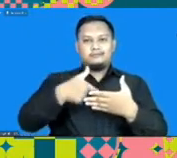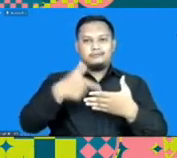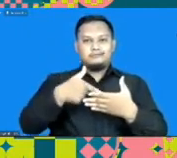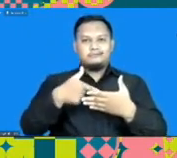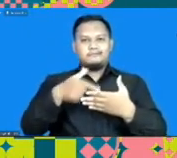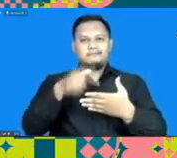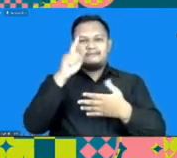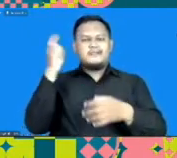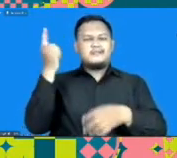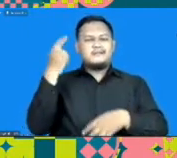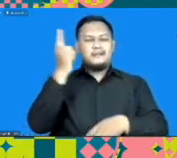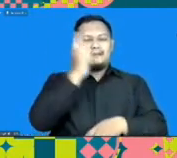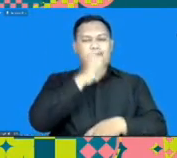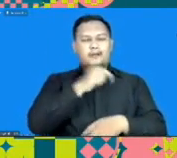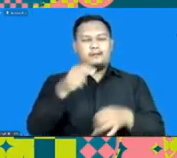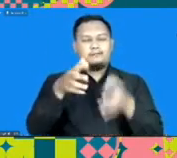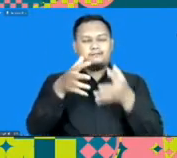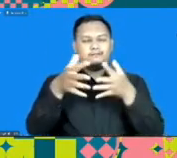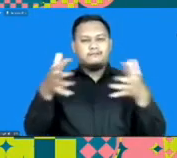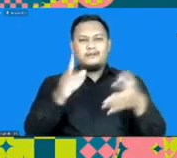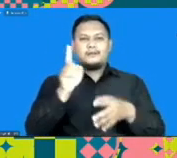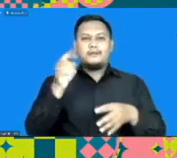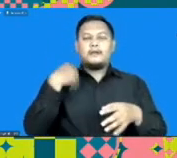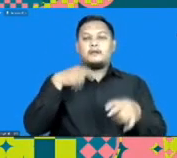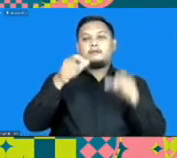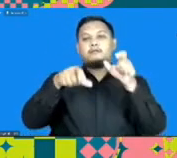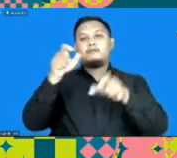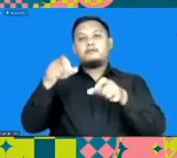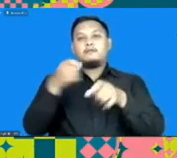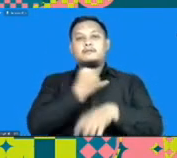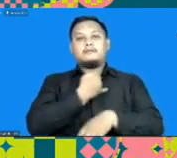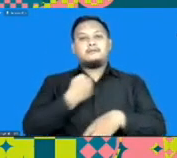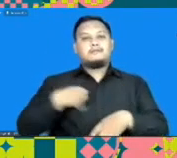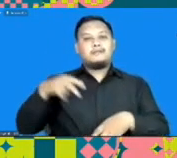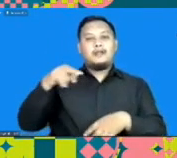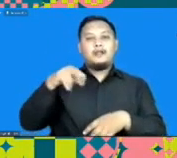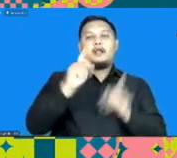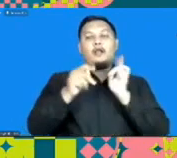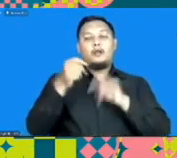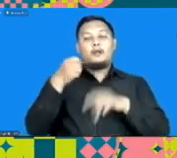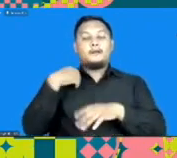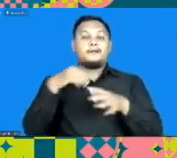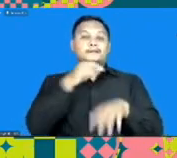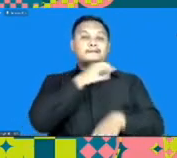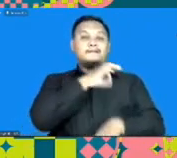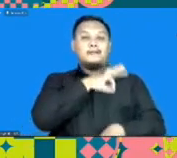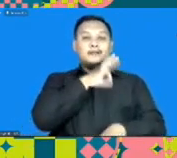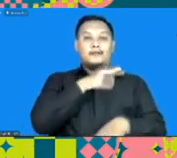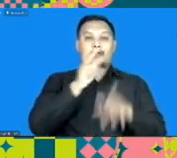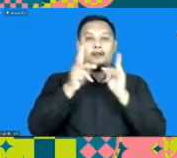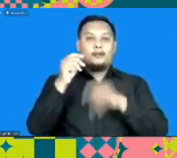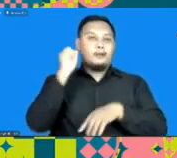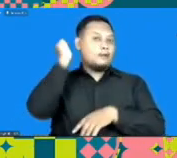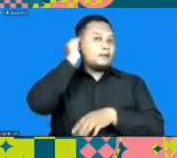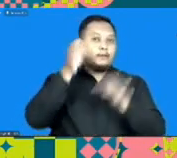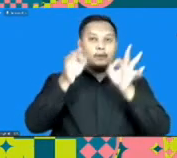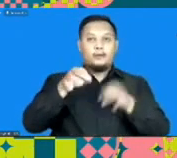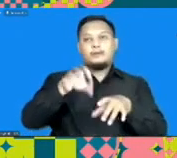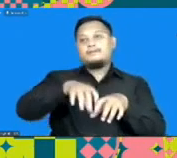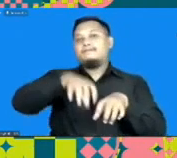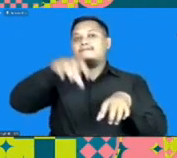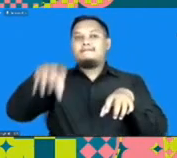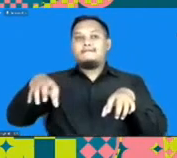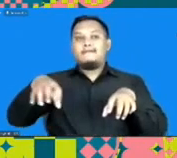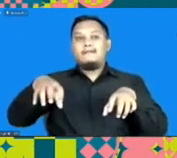environmental benefit of actually moving there. Yes. But then there's a big debate, right, whether this is a priority or not. So those kind of